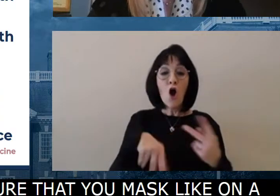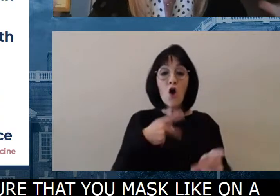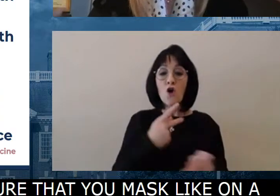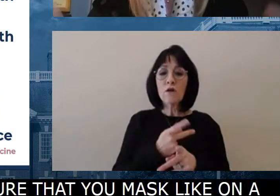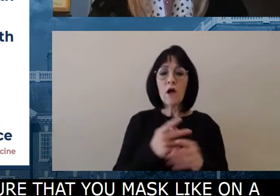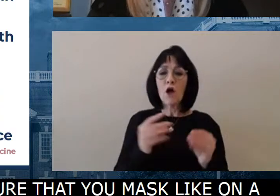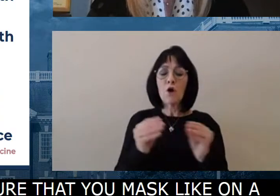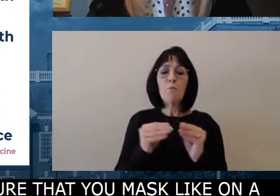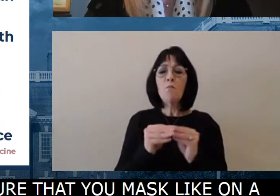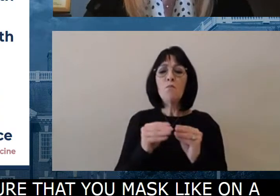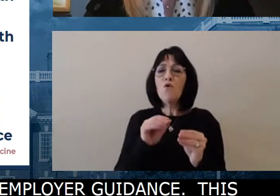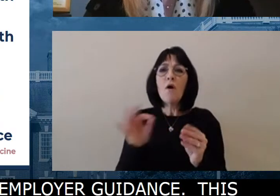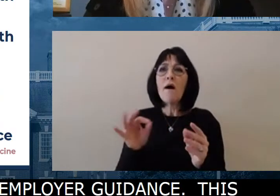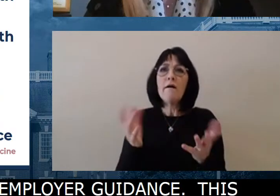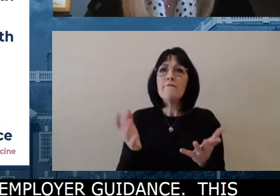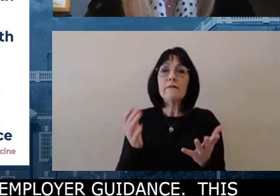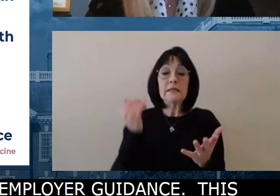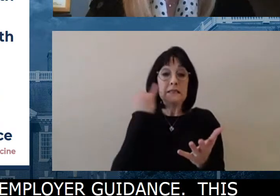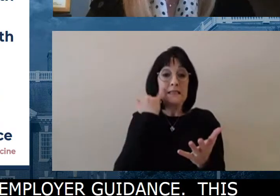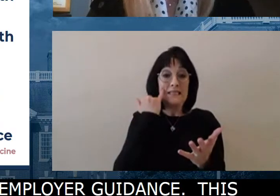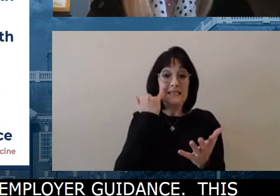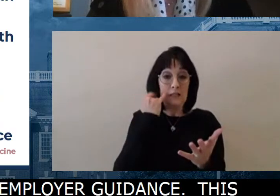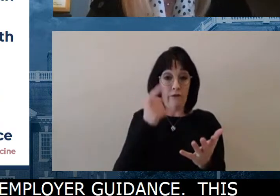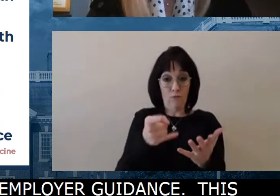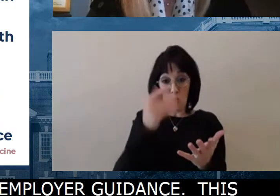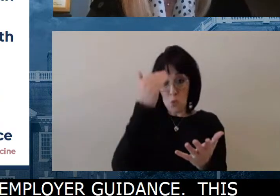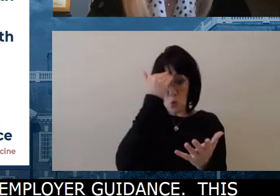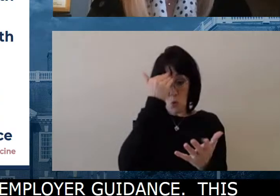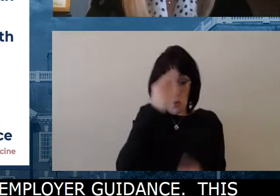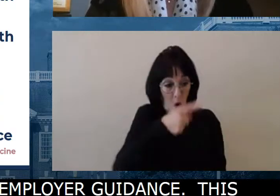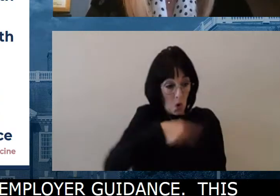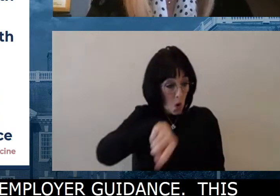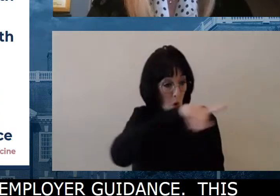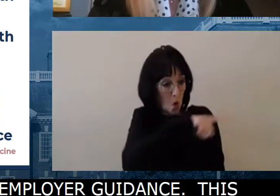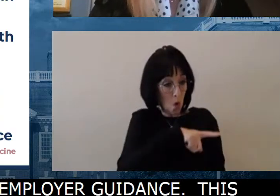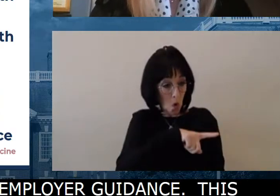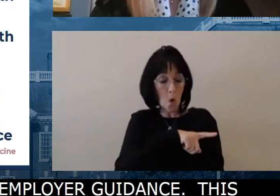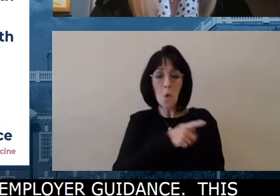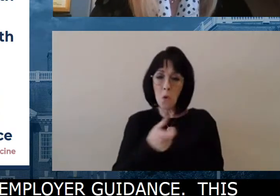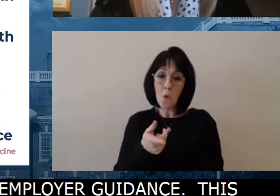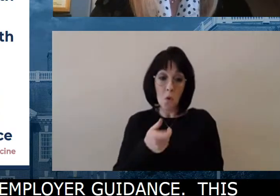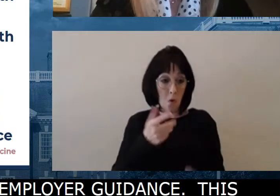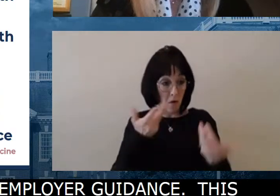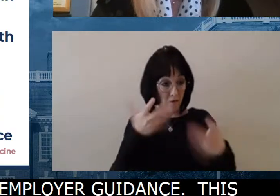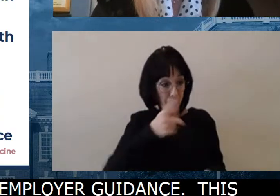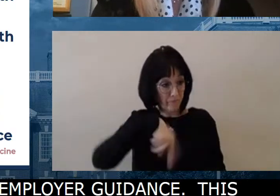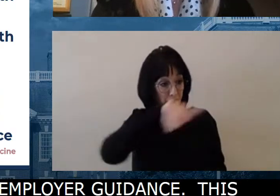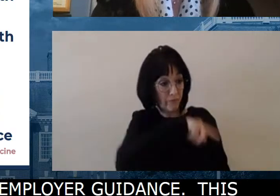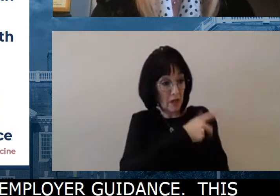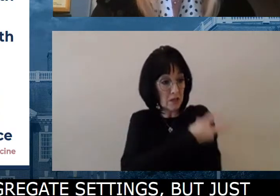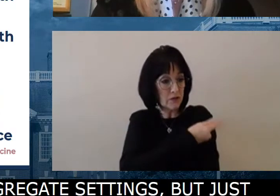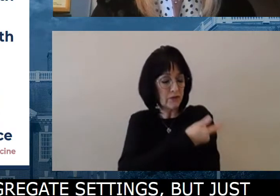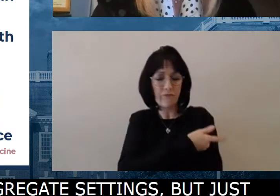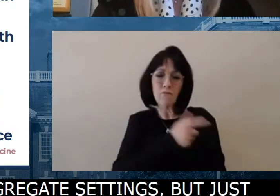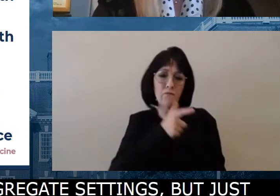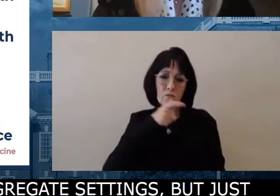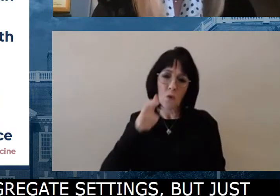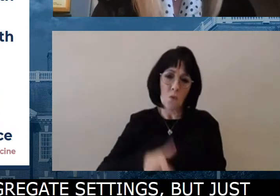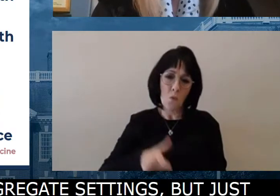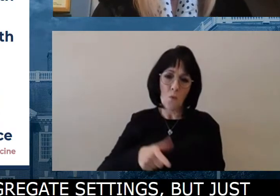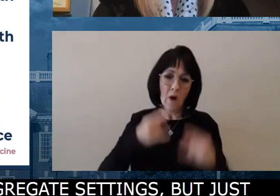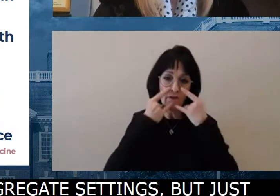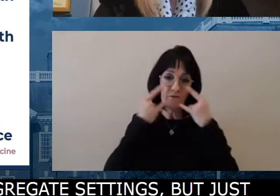settings where the individuals that you are spending time with. But again, we're super excited about